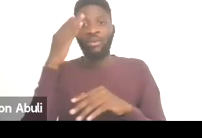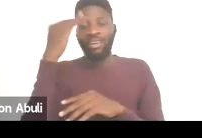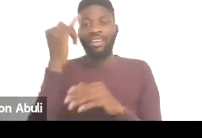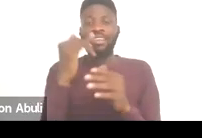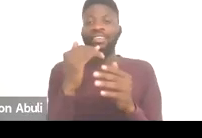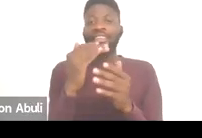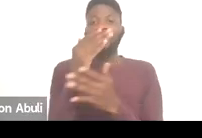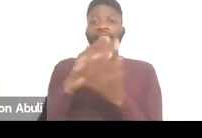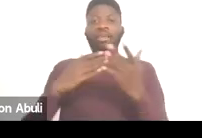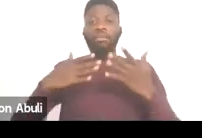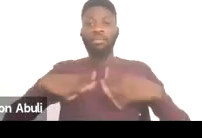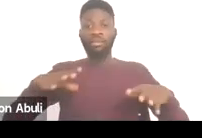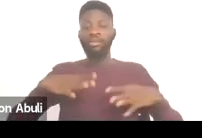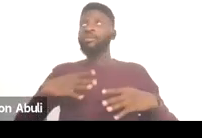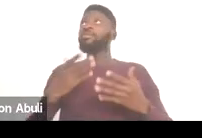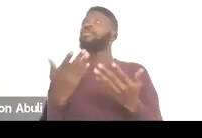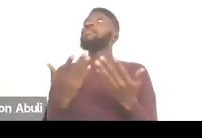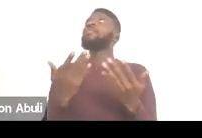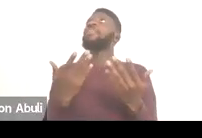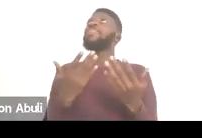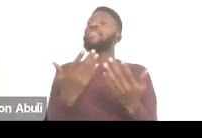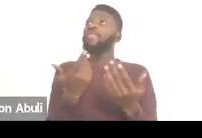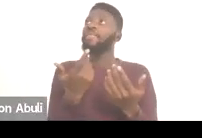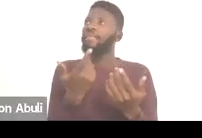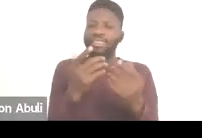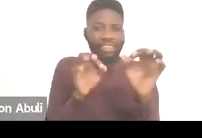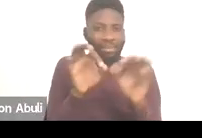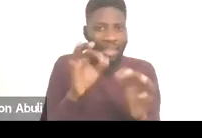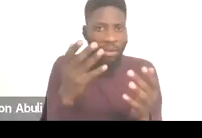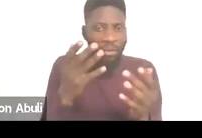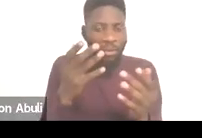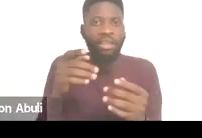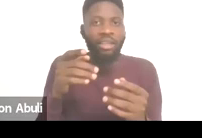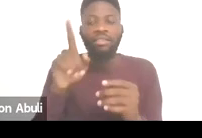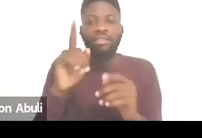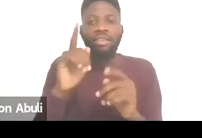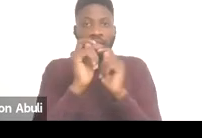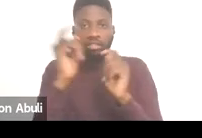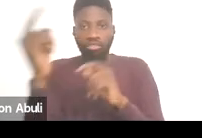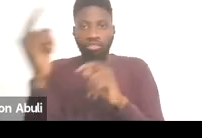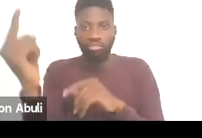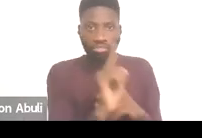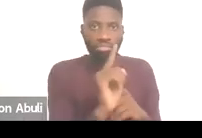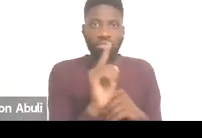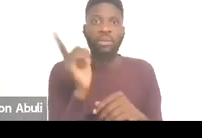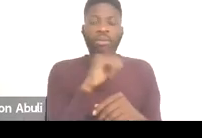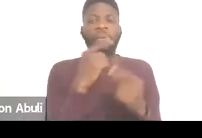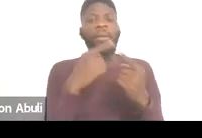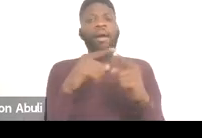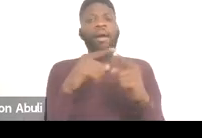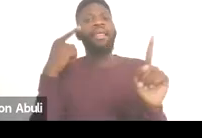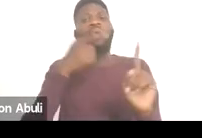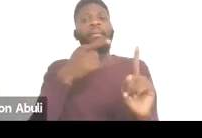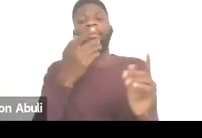are what do we say? They have gone through the interview, but for them it might have just been ticking